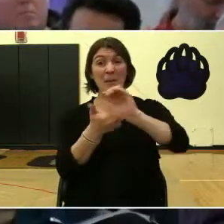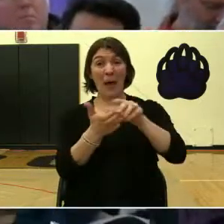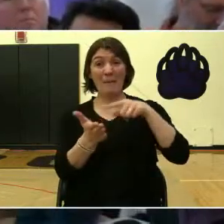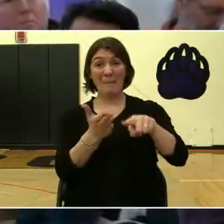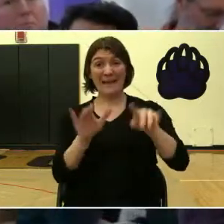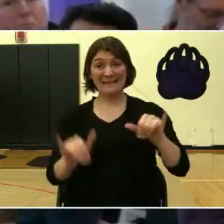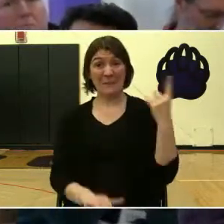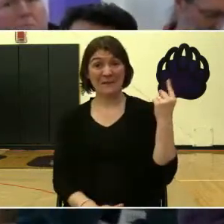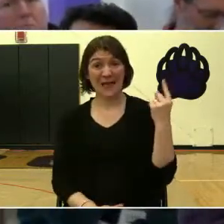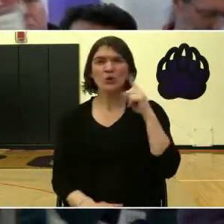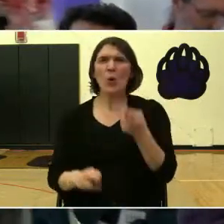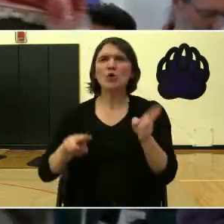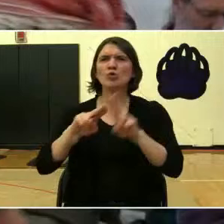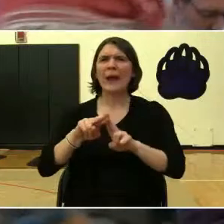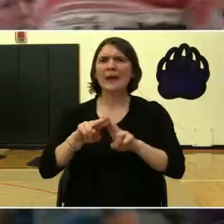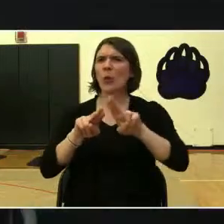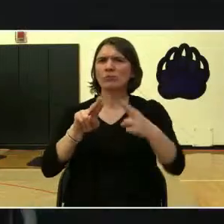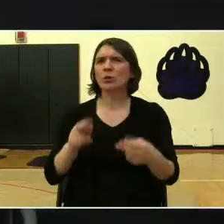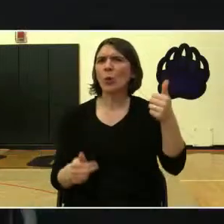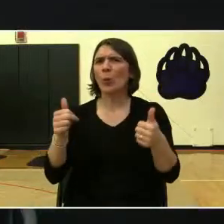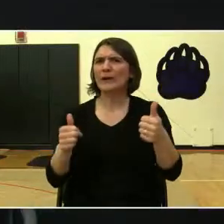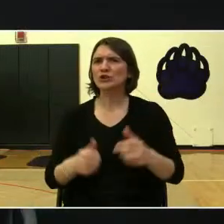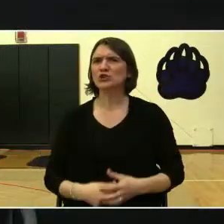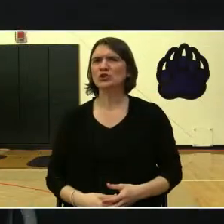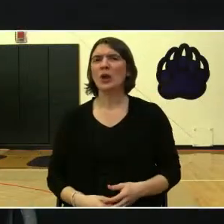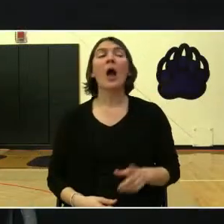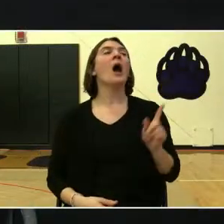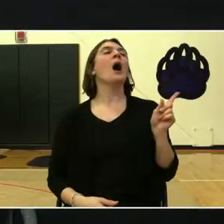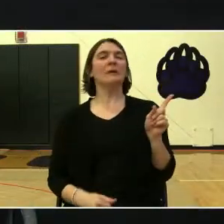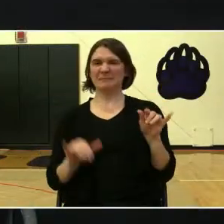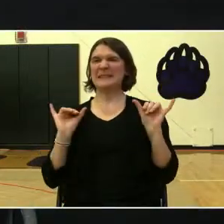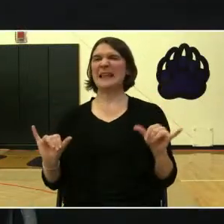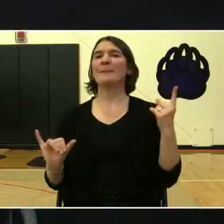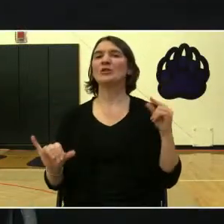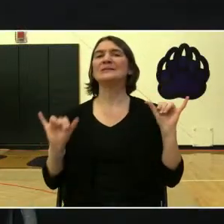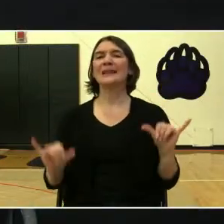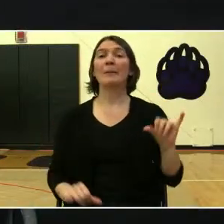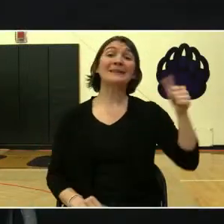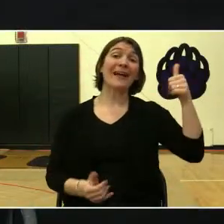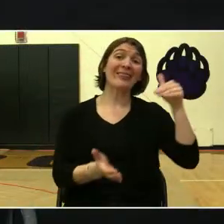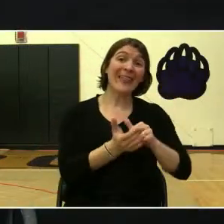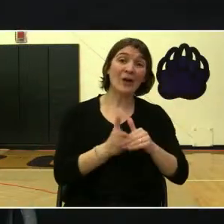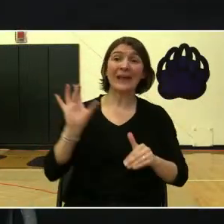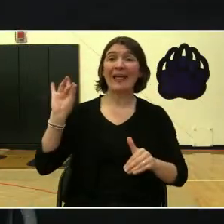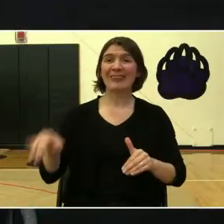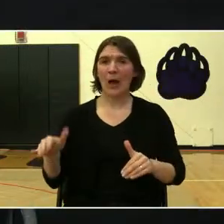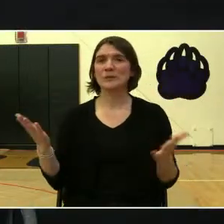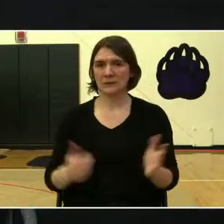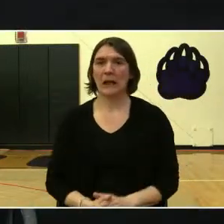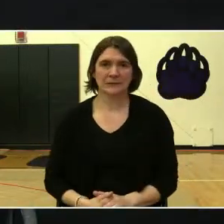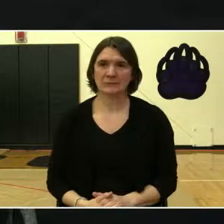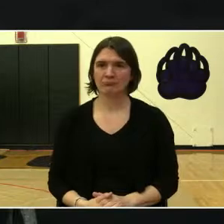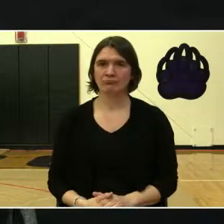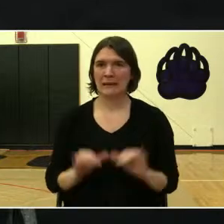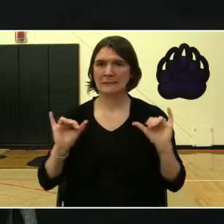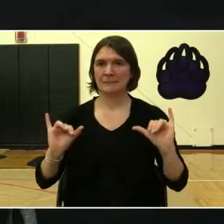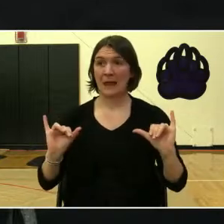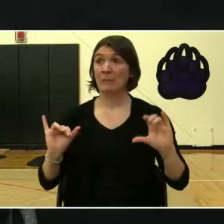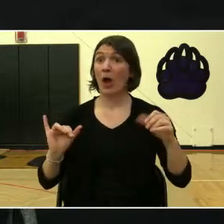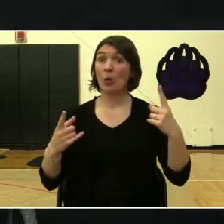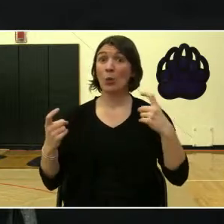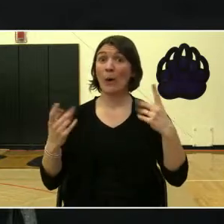is it different yes the number is the same as last year rather than interrogating somebody any